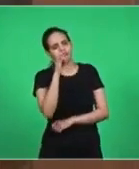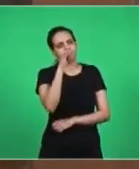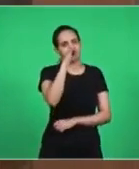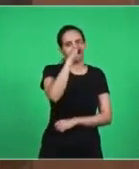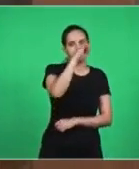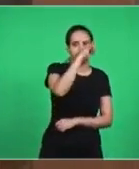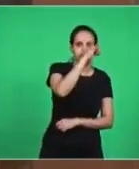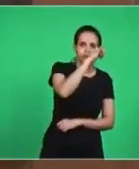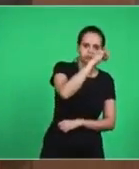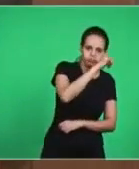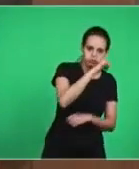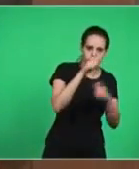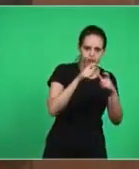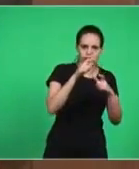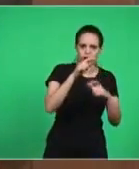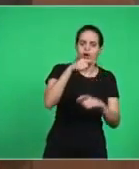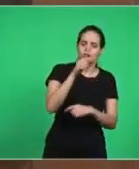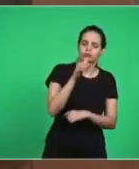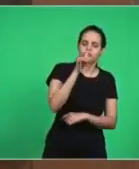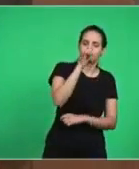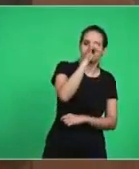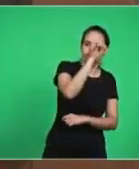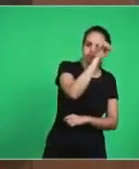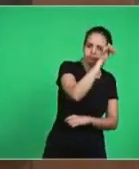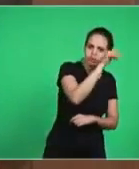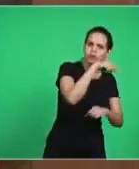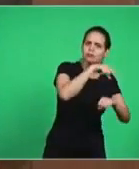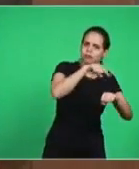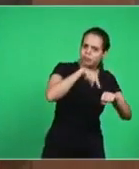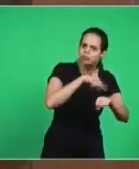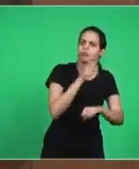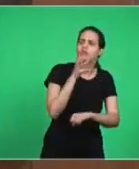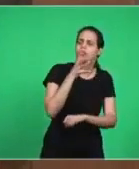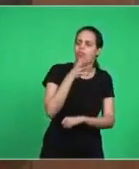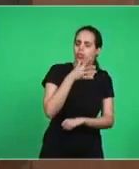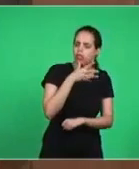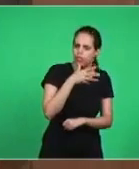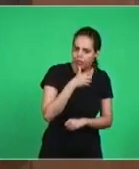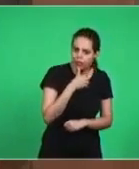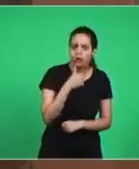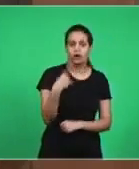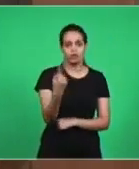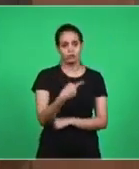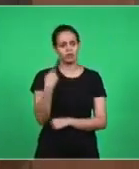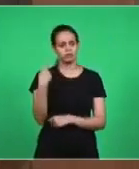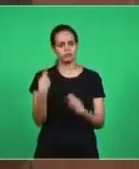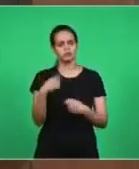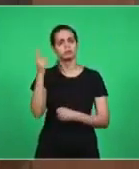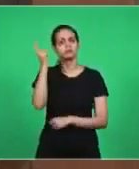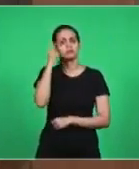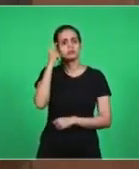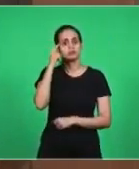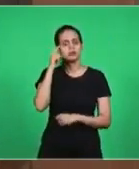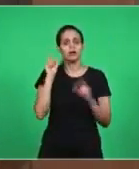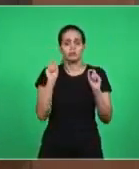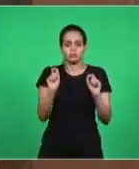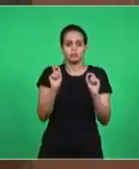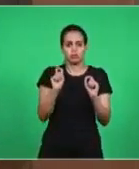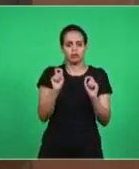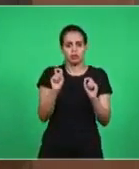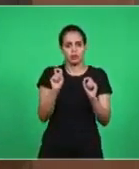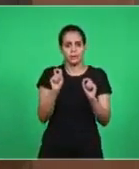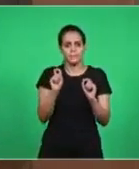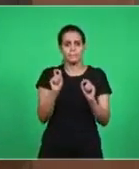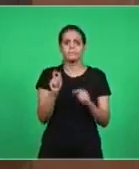check their tickets. So we need to... I was telling the brethren here, we are